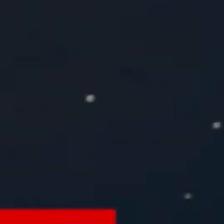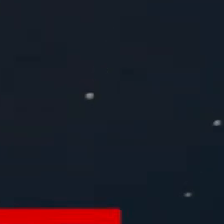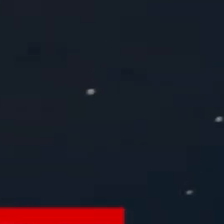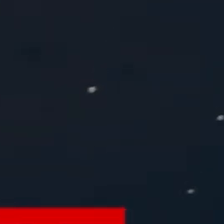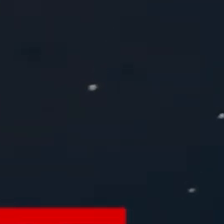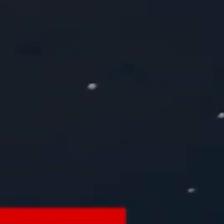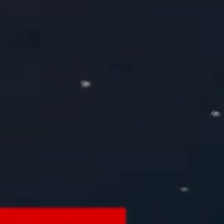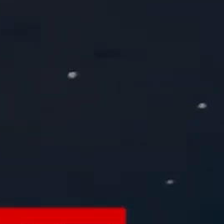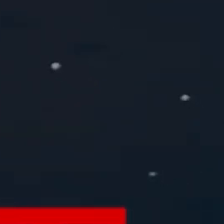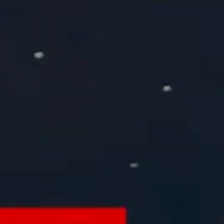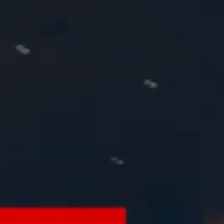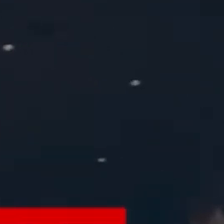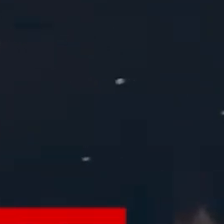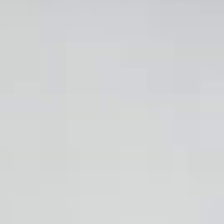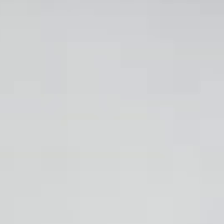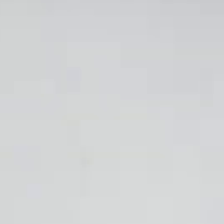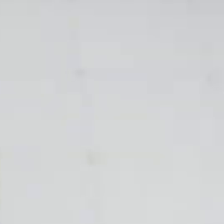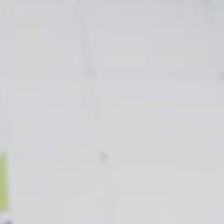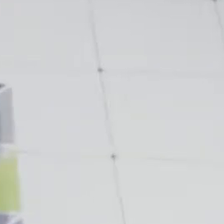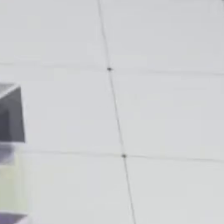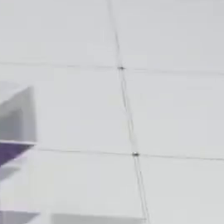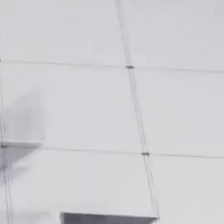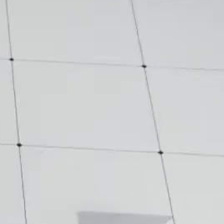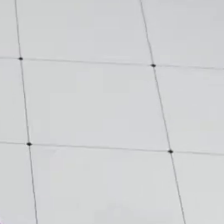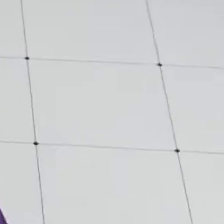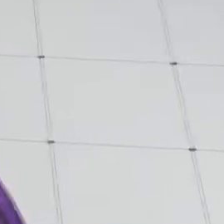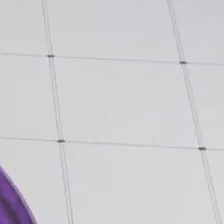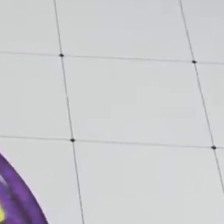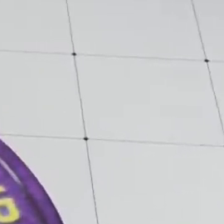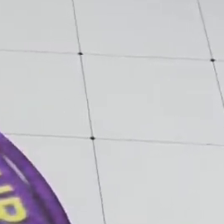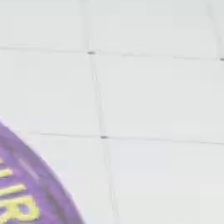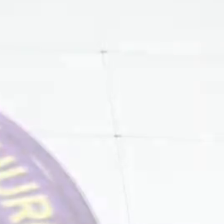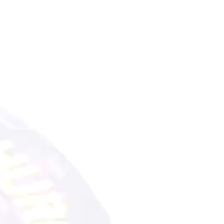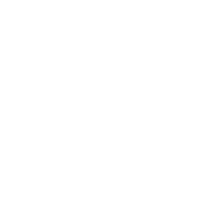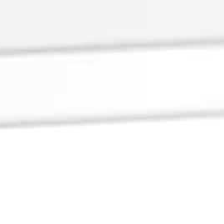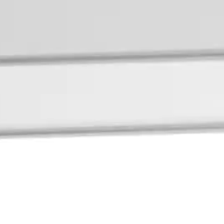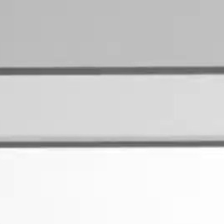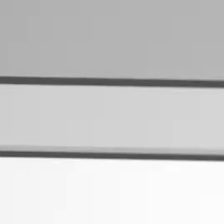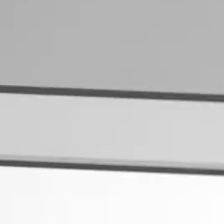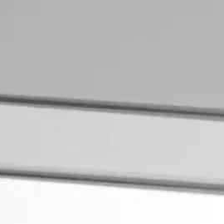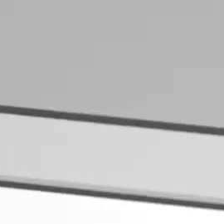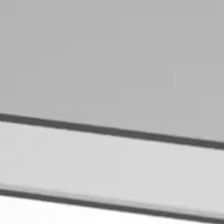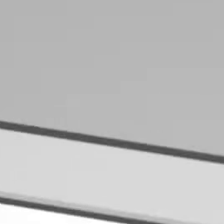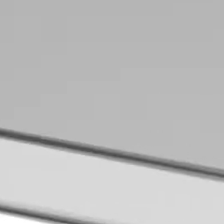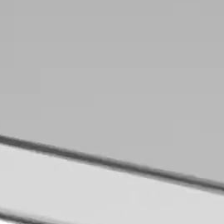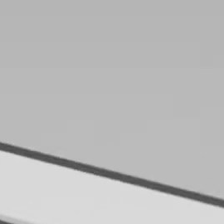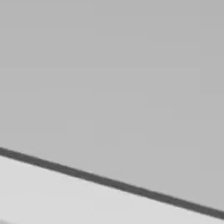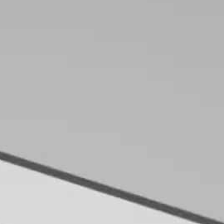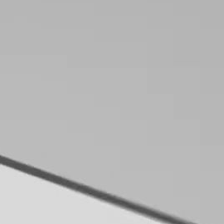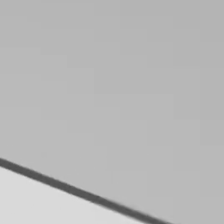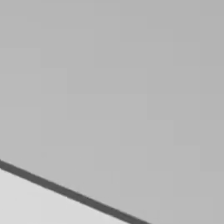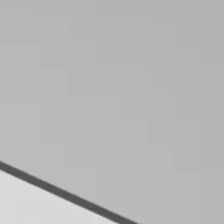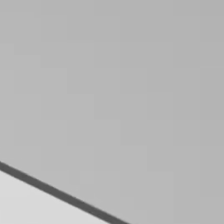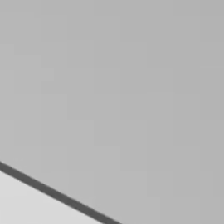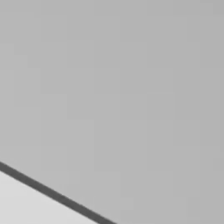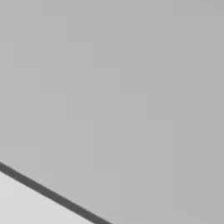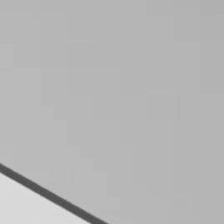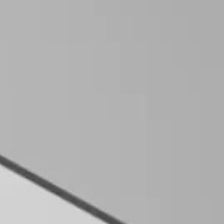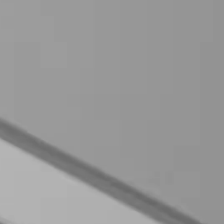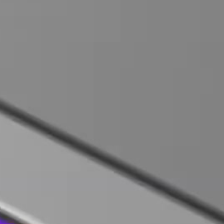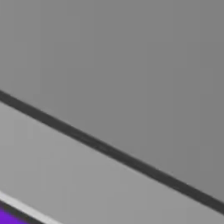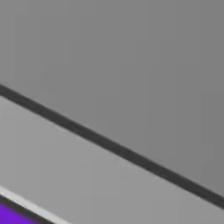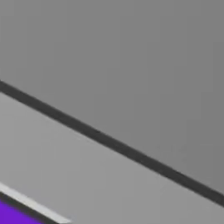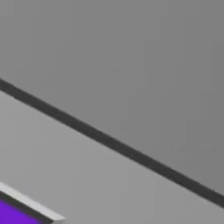and subscribe to our YouTube channel. Thank you for tuning in. Have a blessed week. Is it you? Praise God. Is it you?